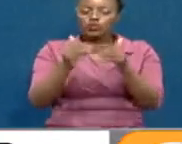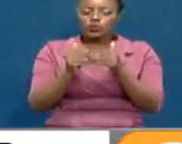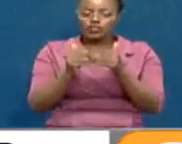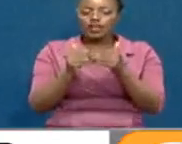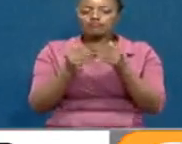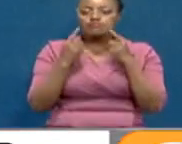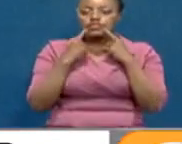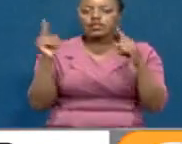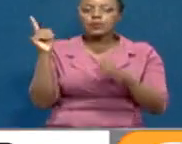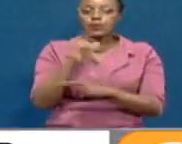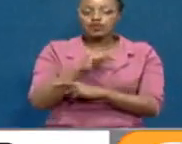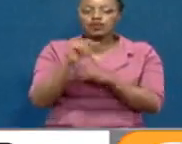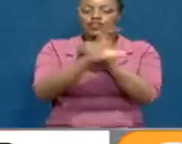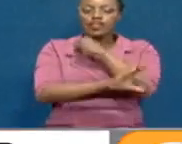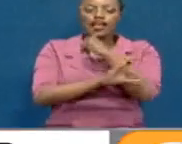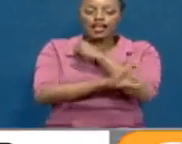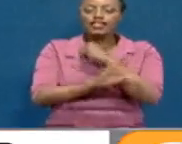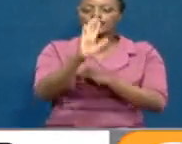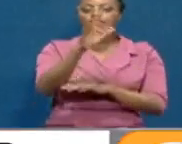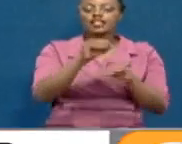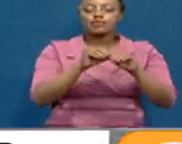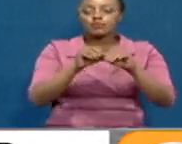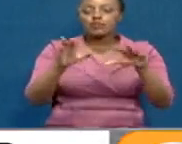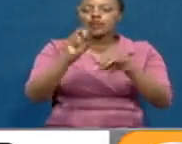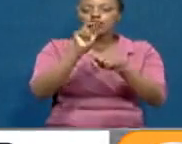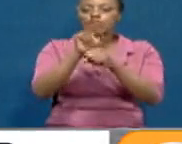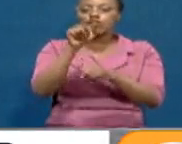Forest Service, the country's tree cover stands at